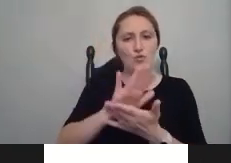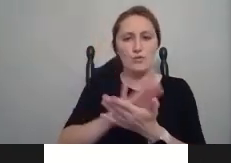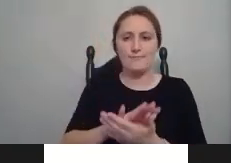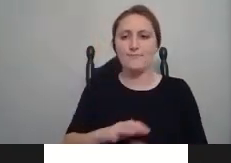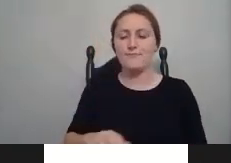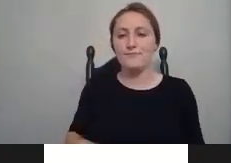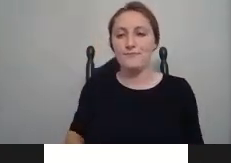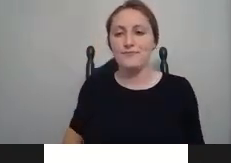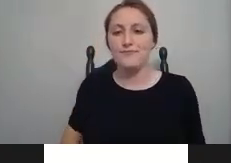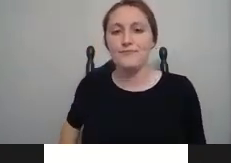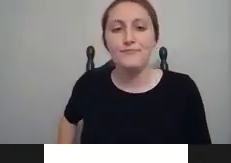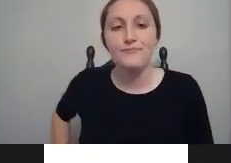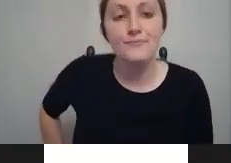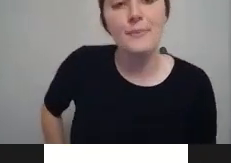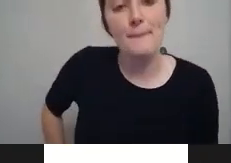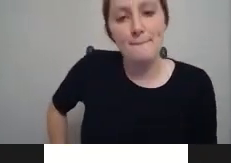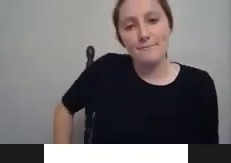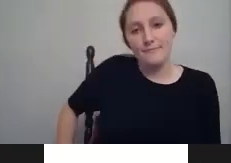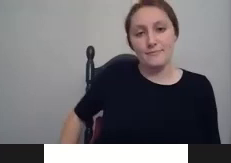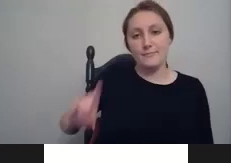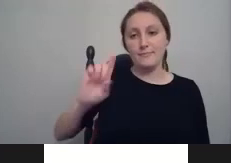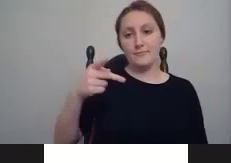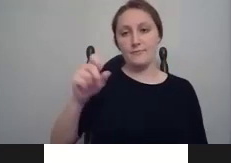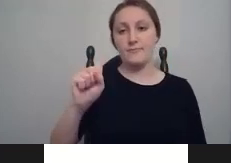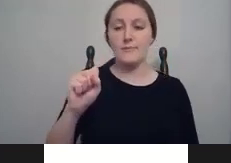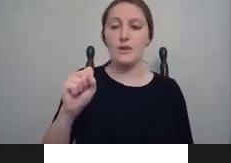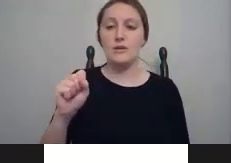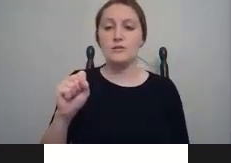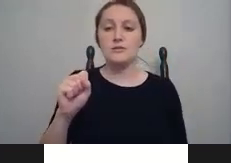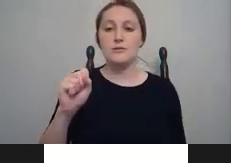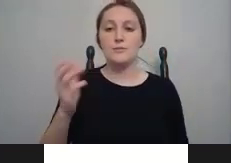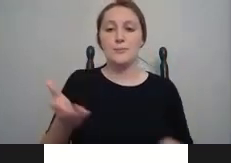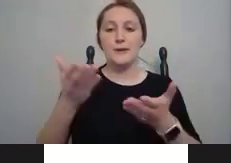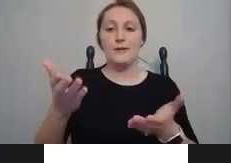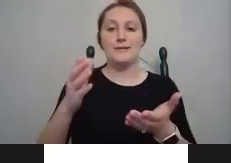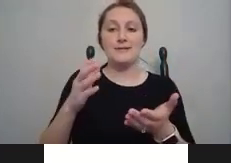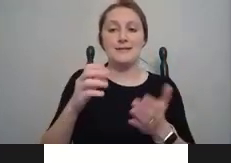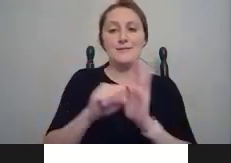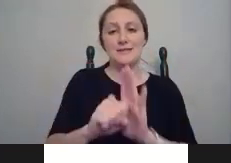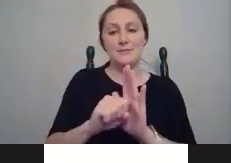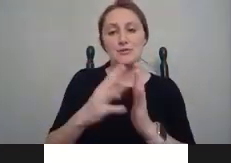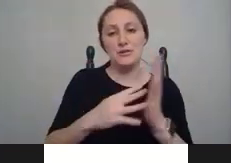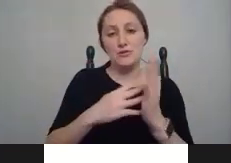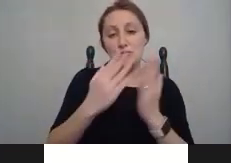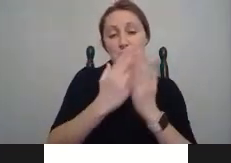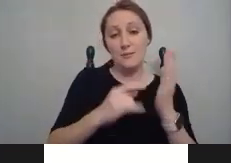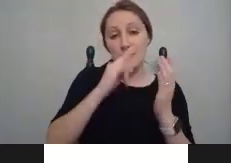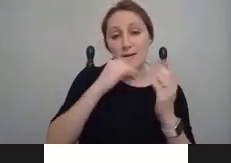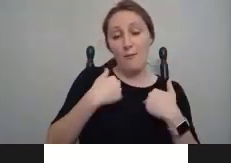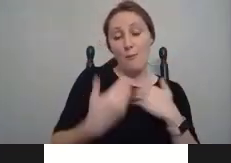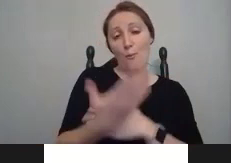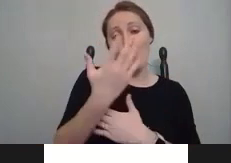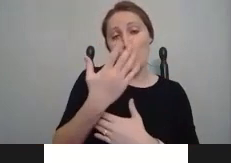class. DCPS had put out sample schedules for K2 with some kids having morning learning blocks and then others